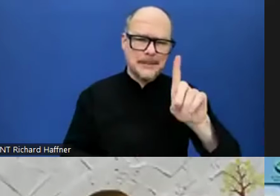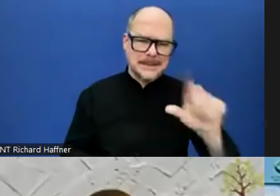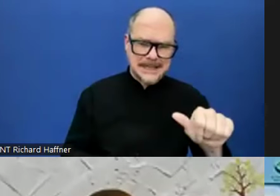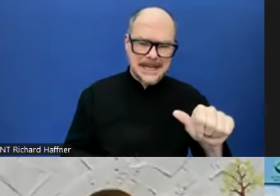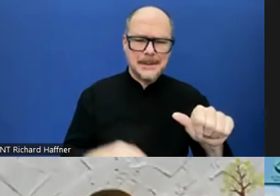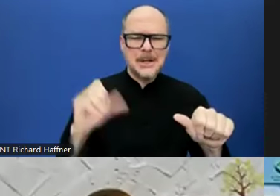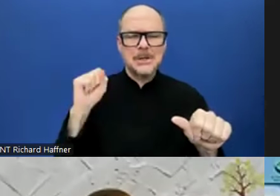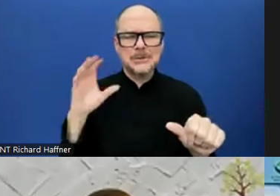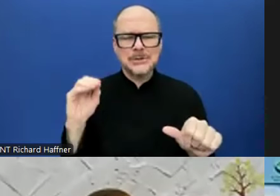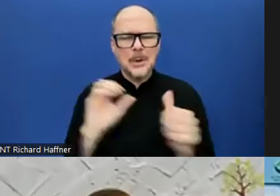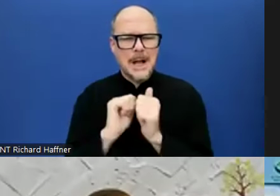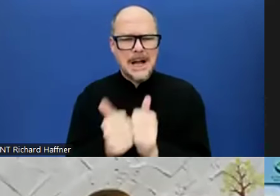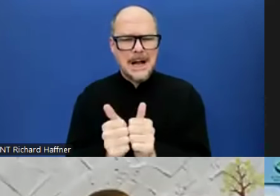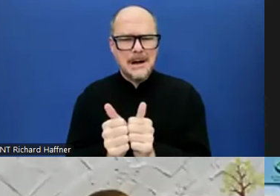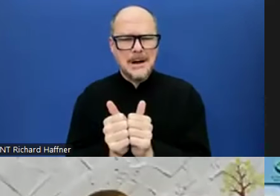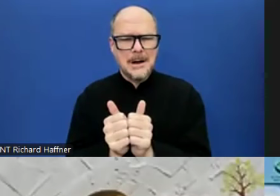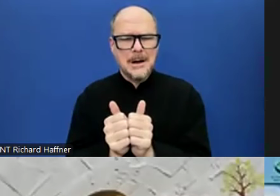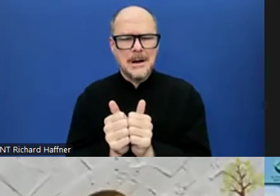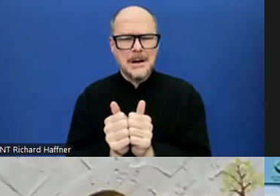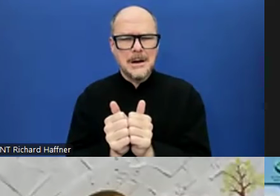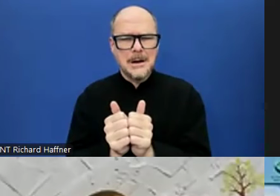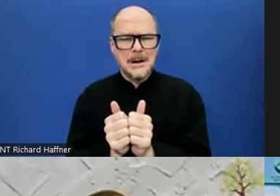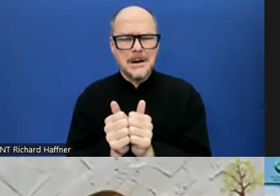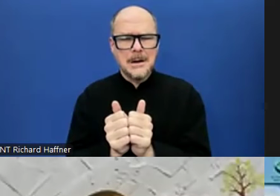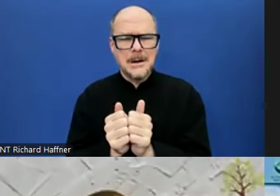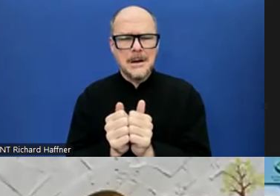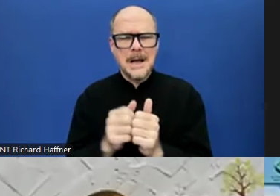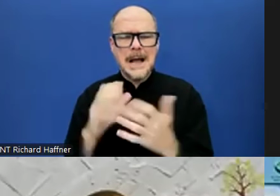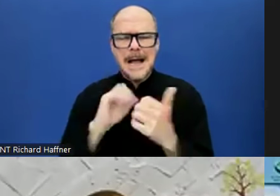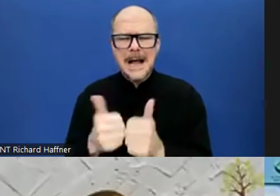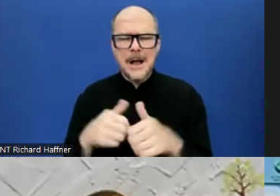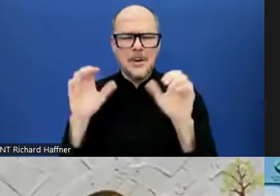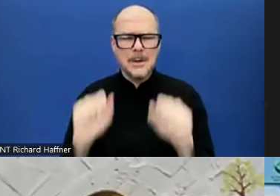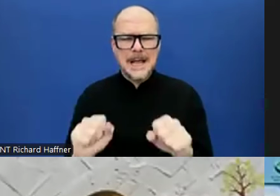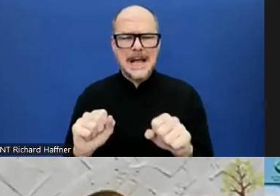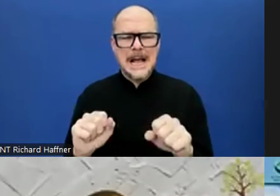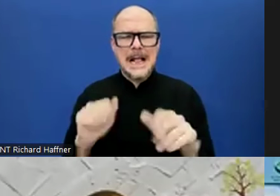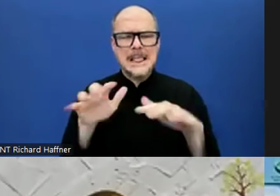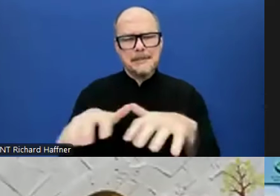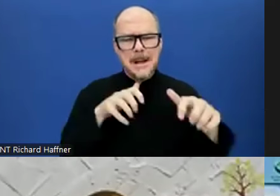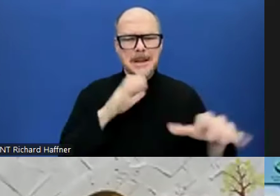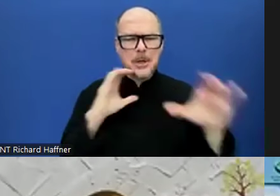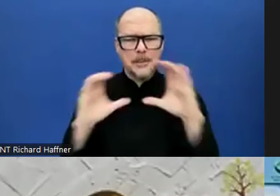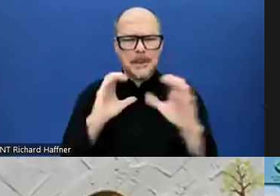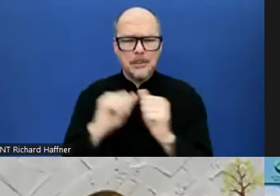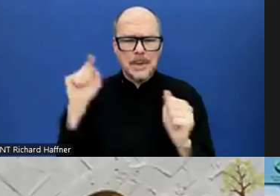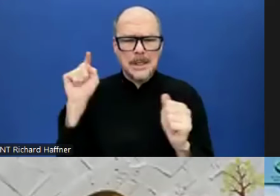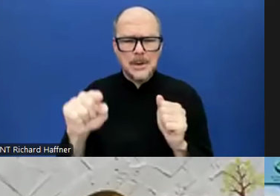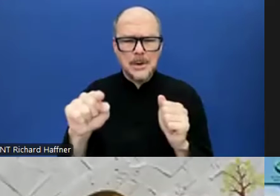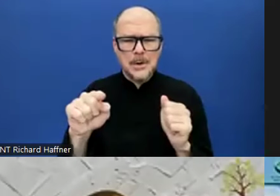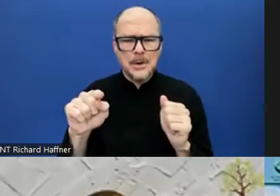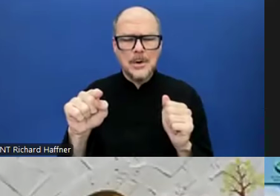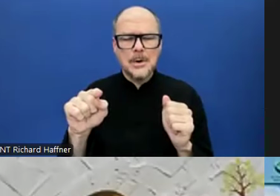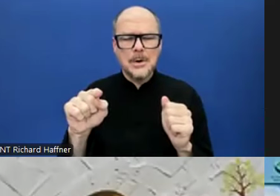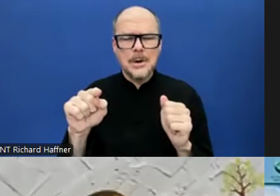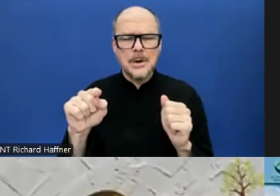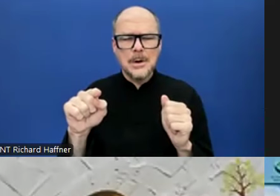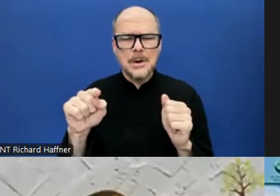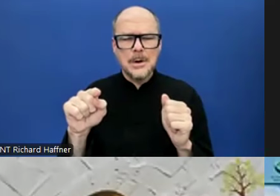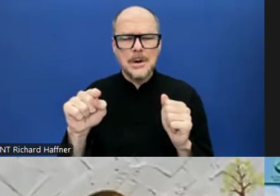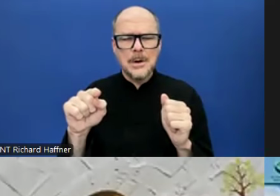can the public globe? How can the English? Public communicate with you? ¿Cómo se puede comunicar el